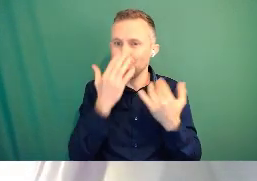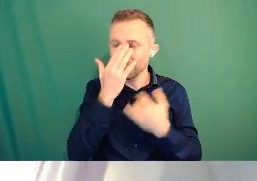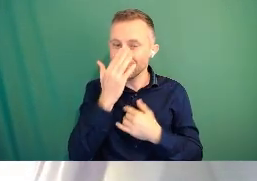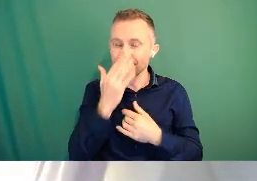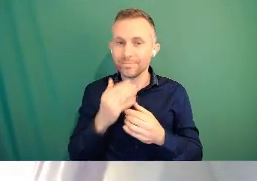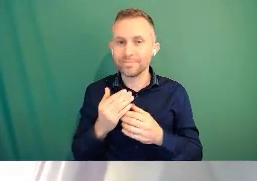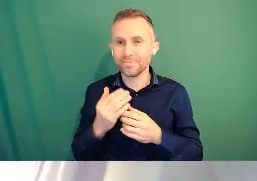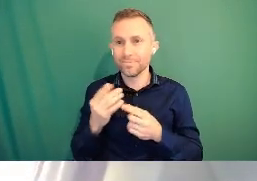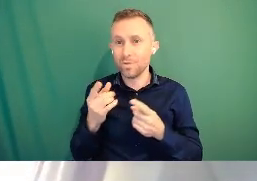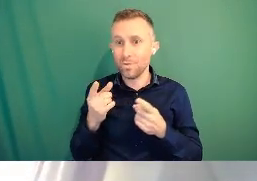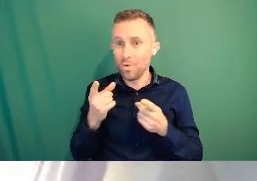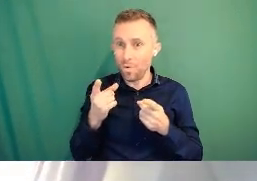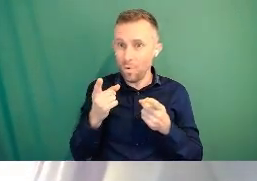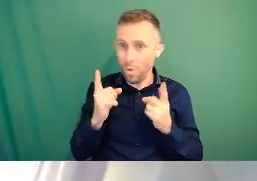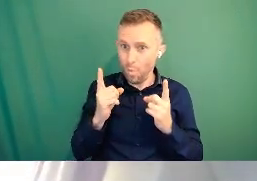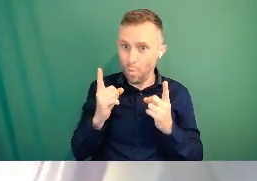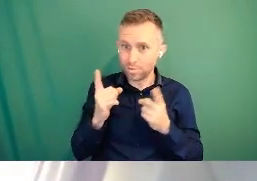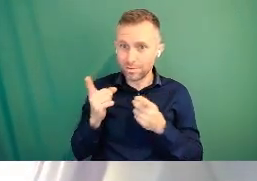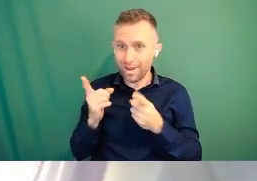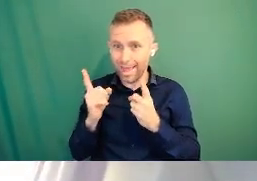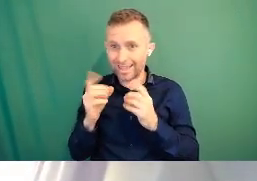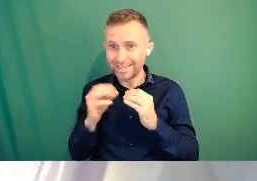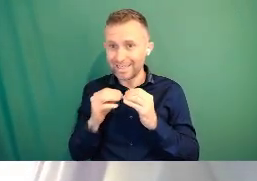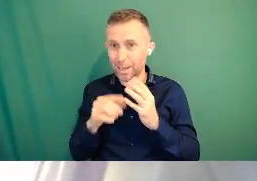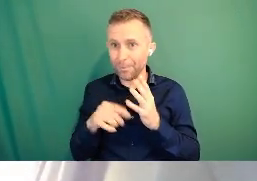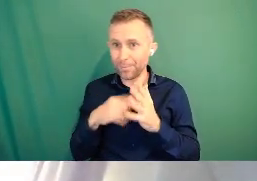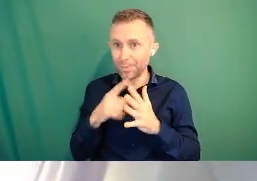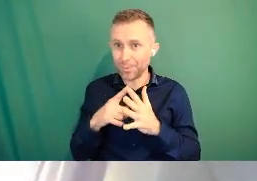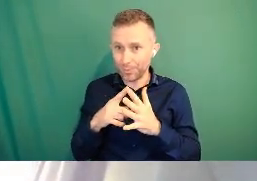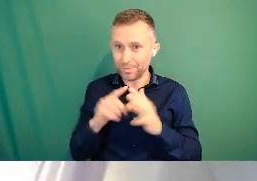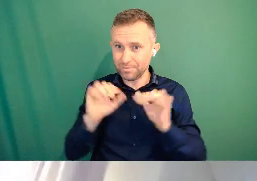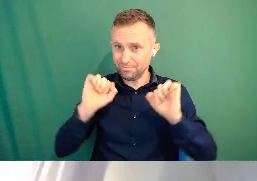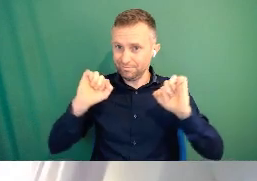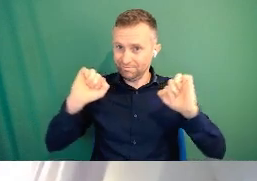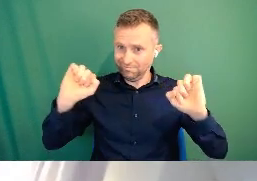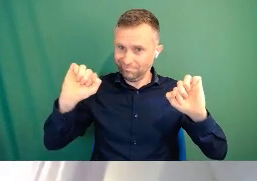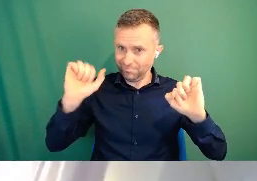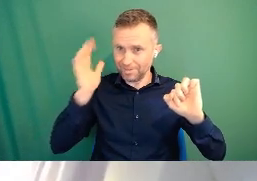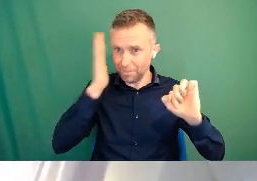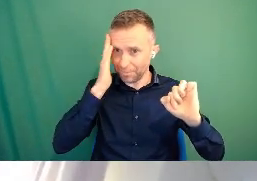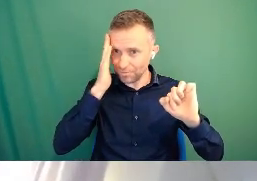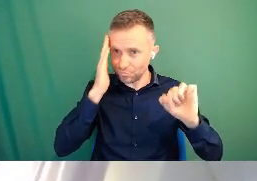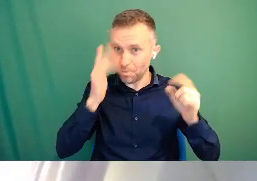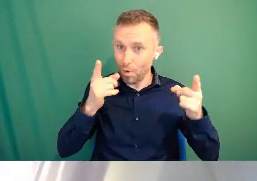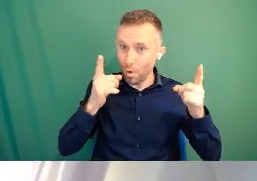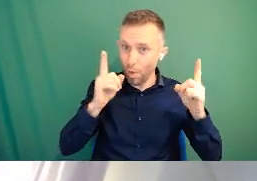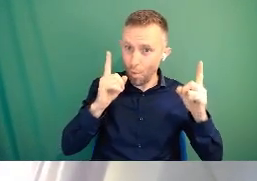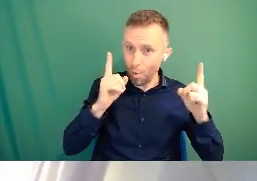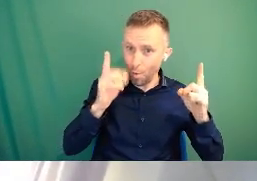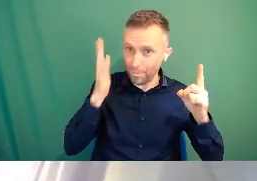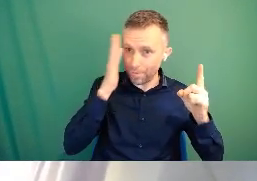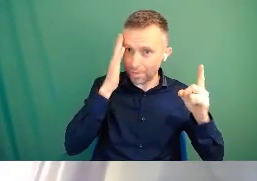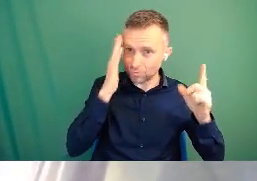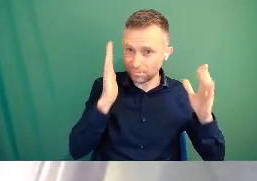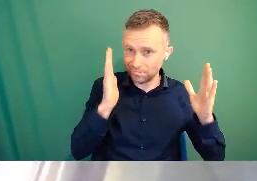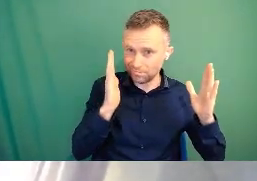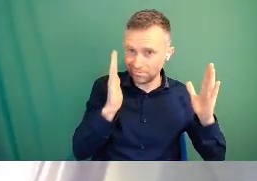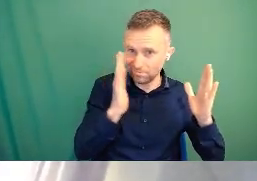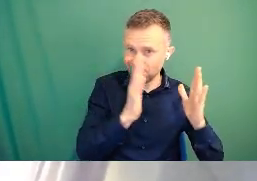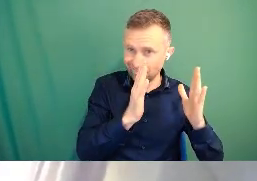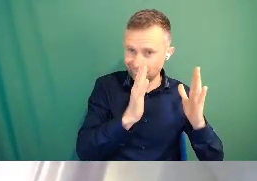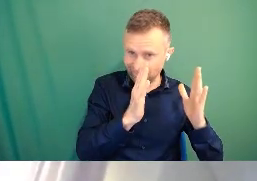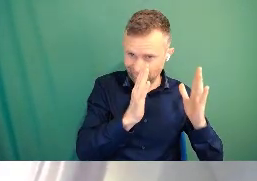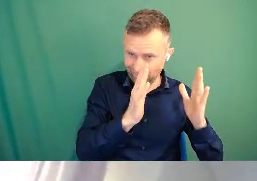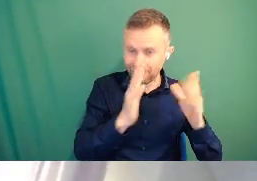The Lady Bute's bedroom, so Lord Bute's wife, he looked after her. His own bedroom is very, very small.